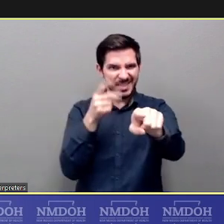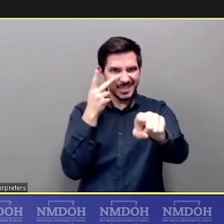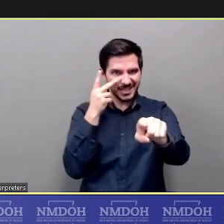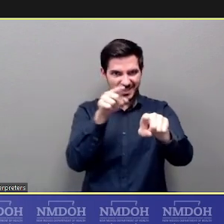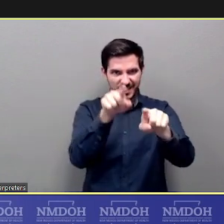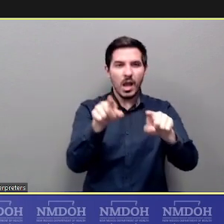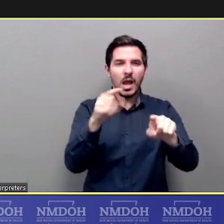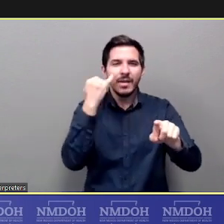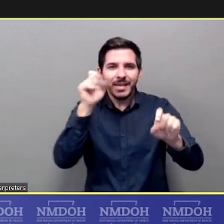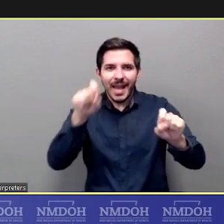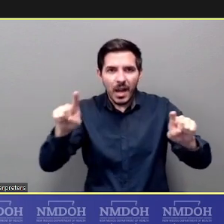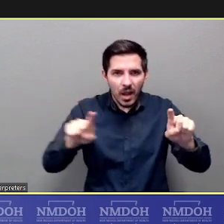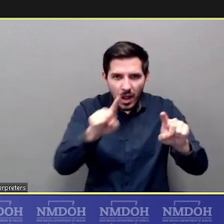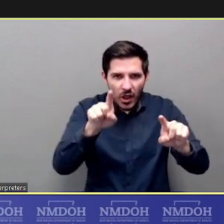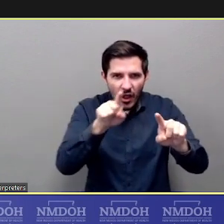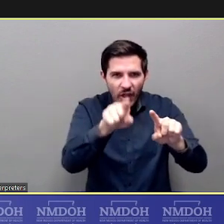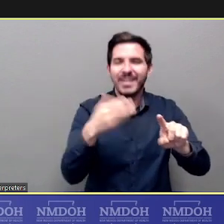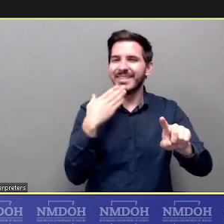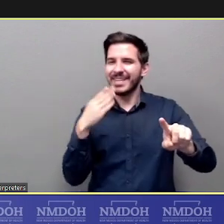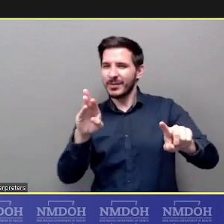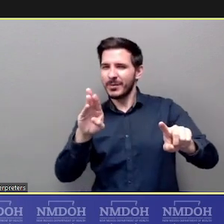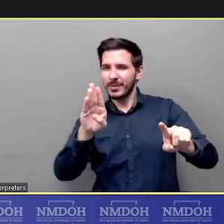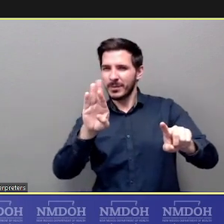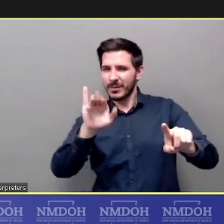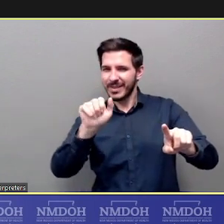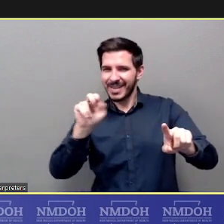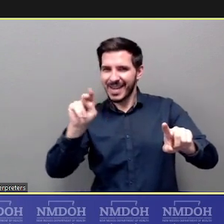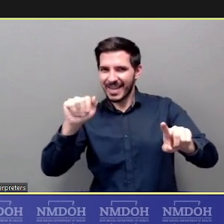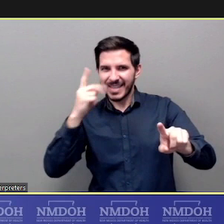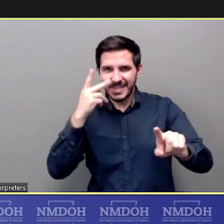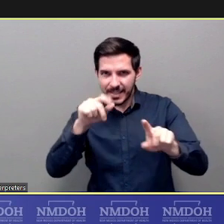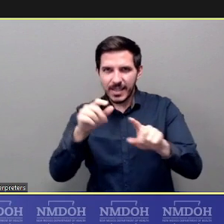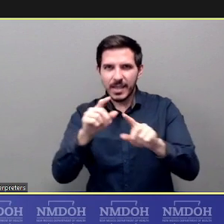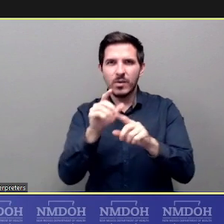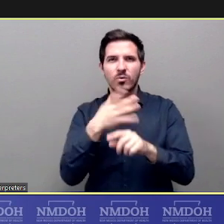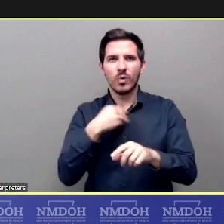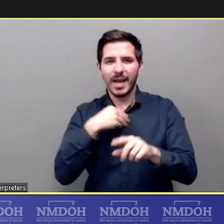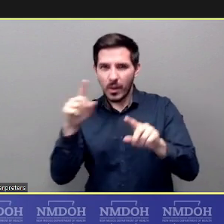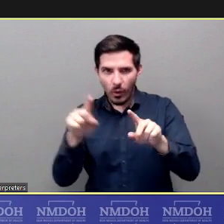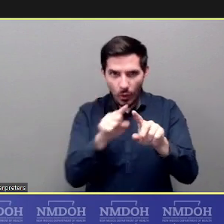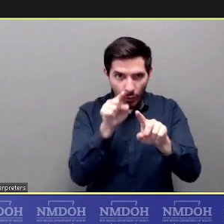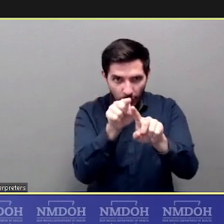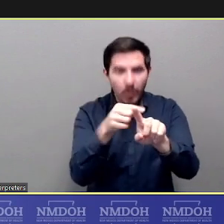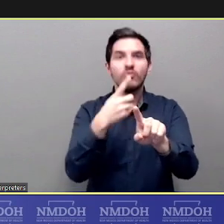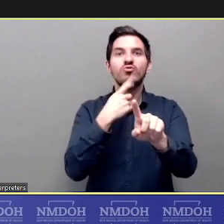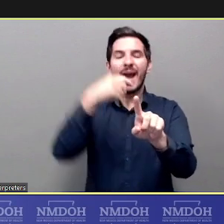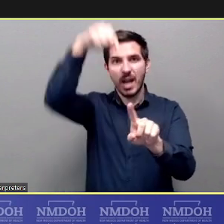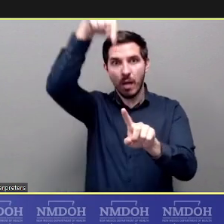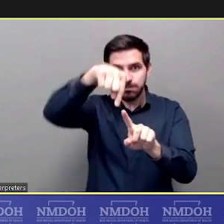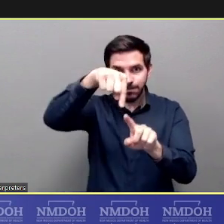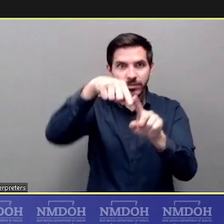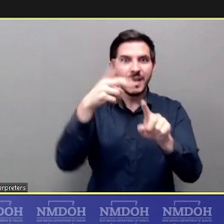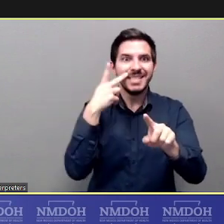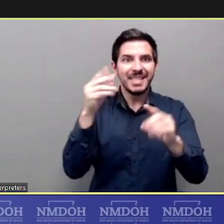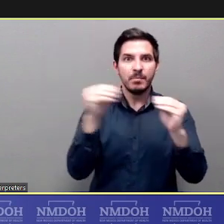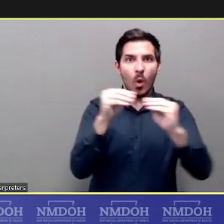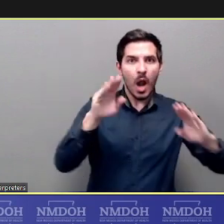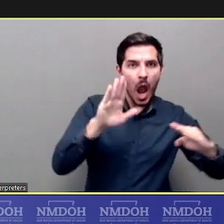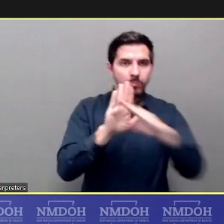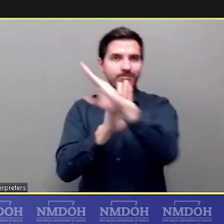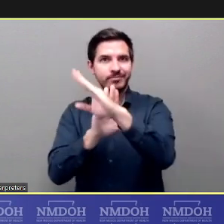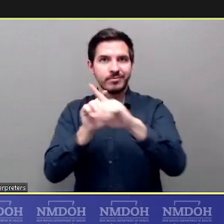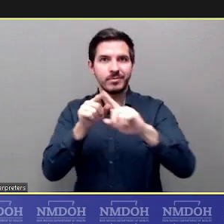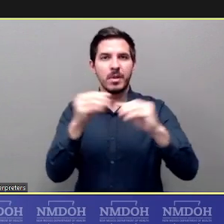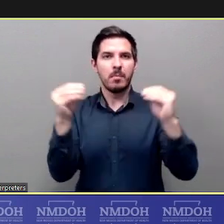you can, yeah, thank you so much, Brianna. You can see that we're actually having many more influenza-like illnesses